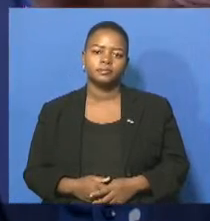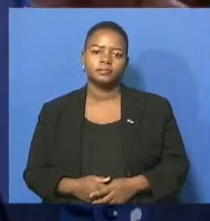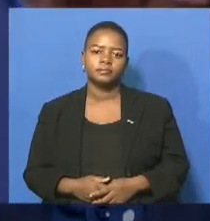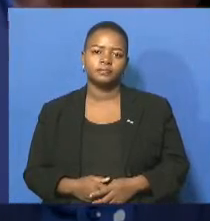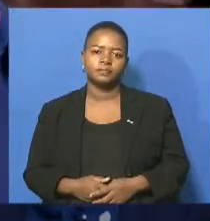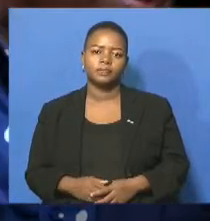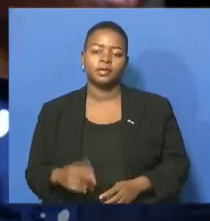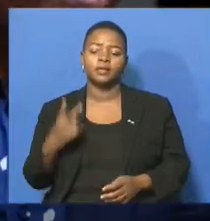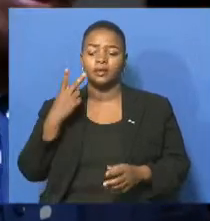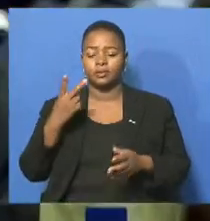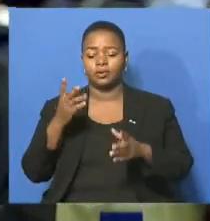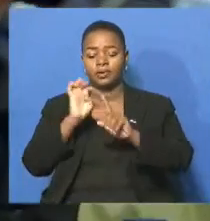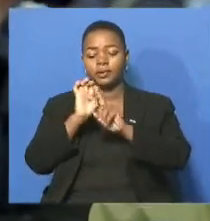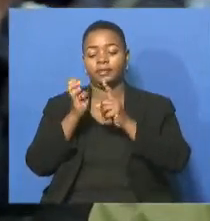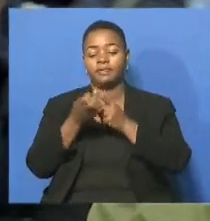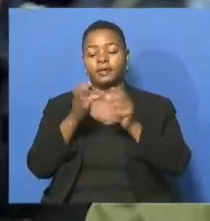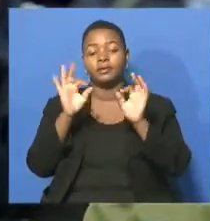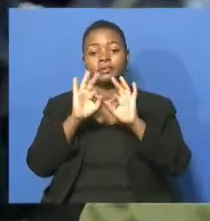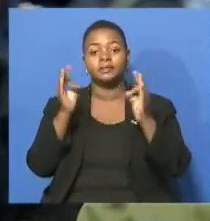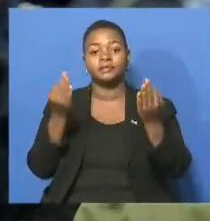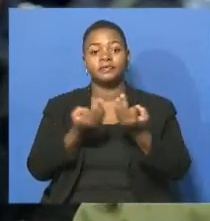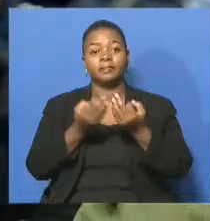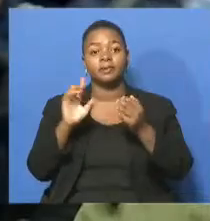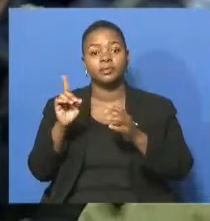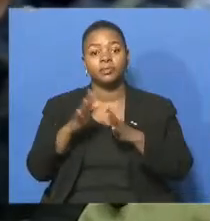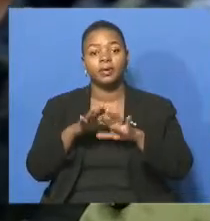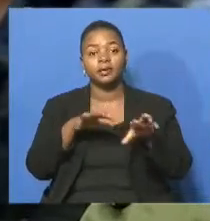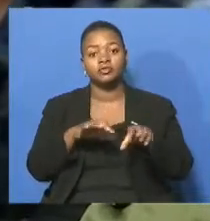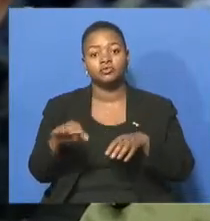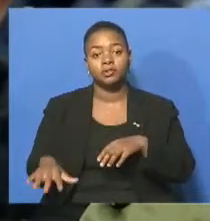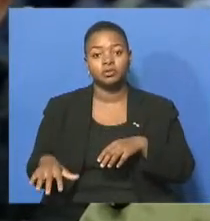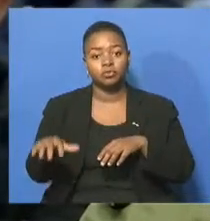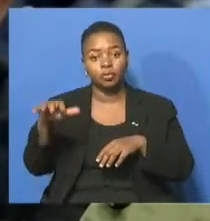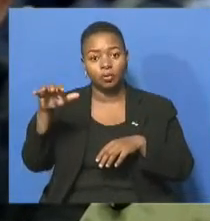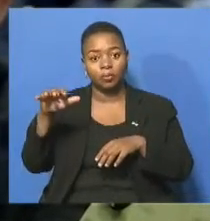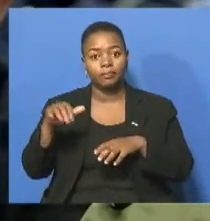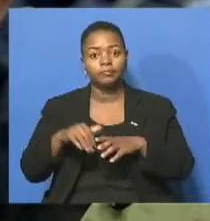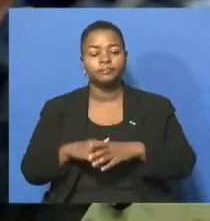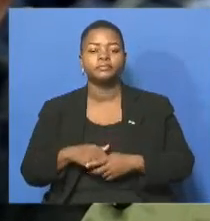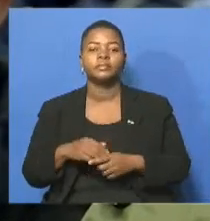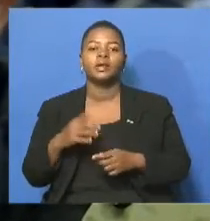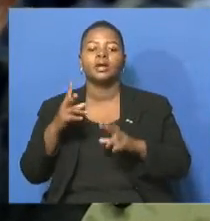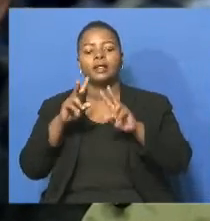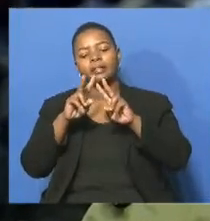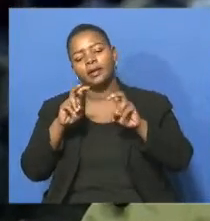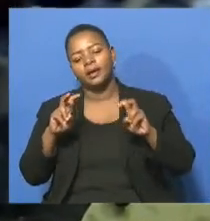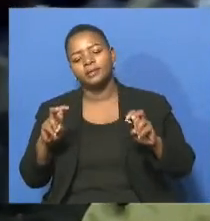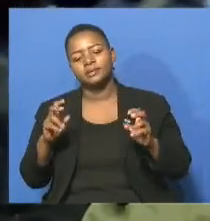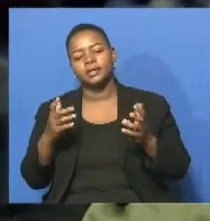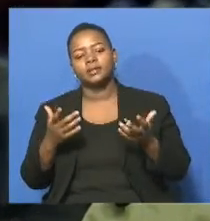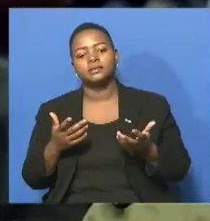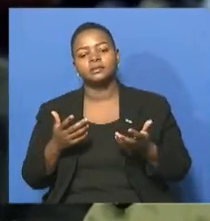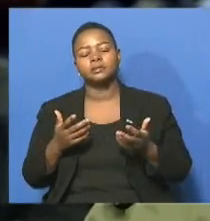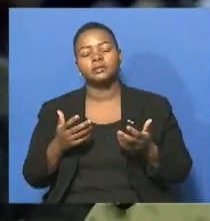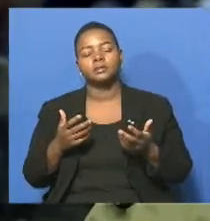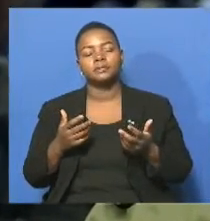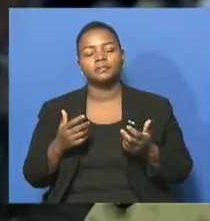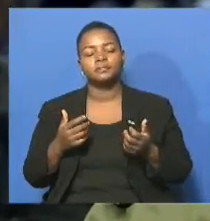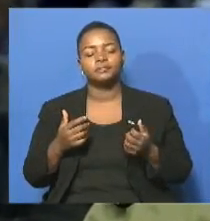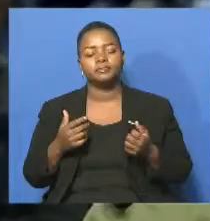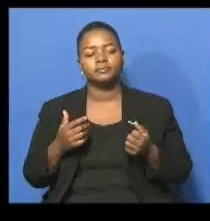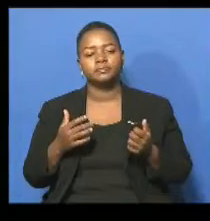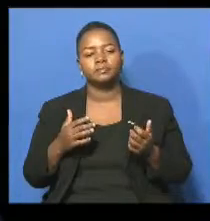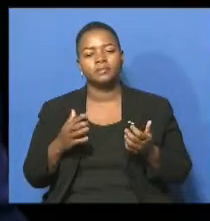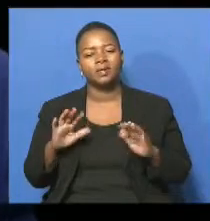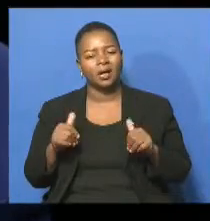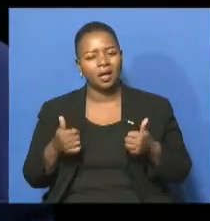general family environment, which we have already talked about. They look into the